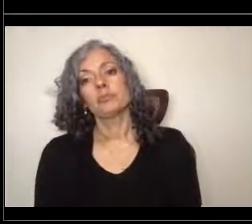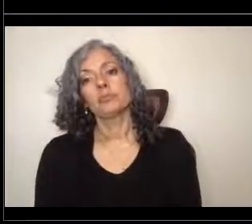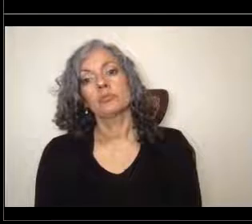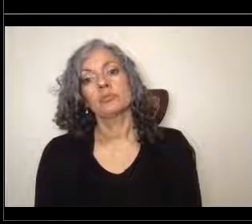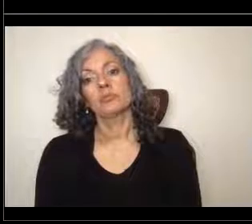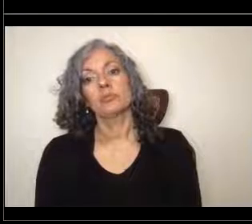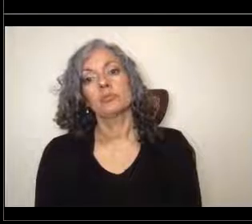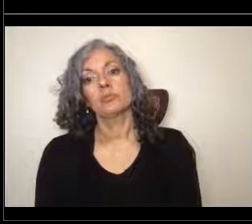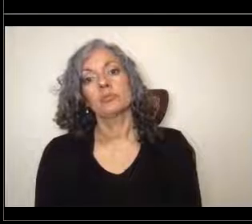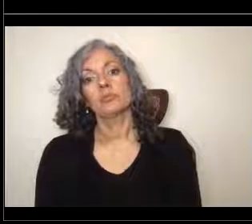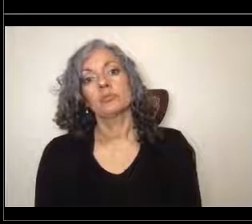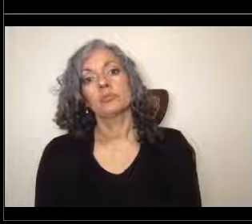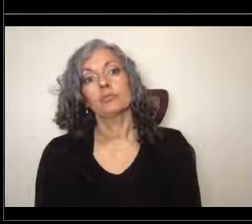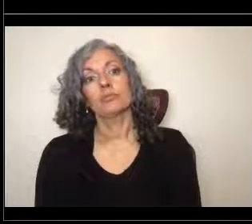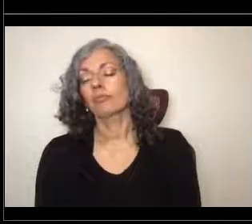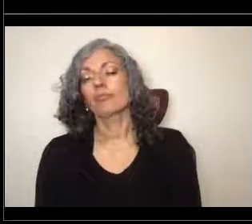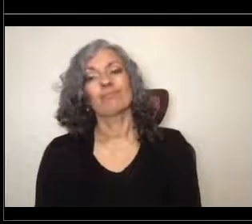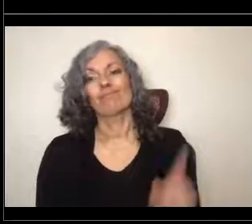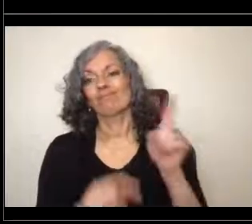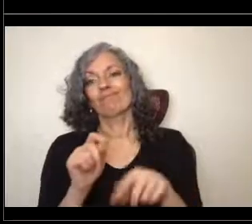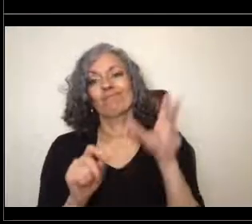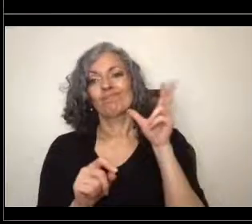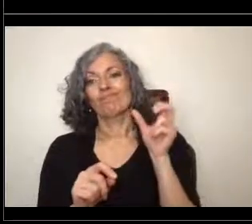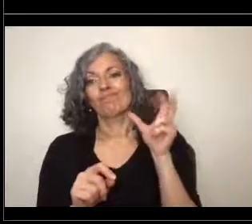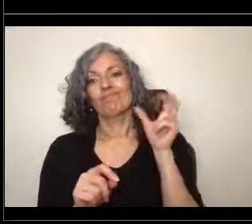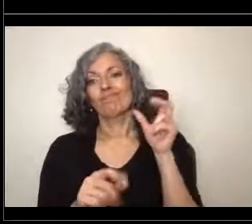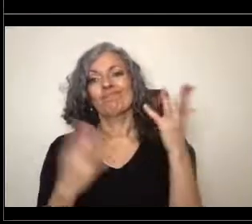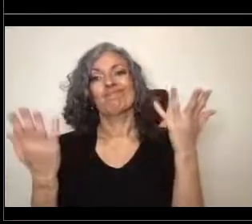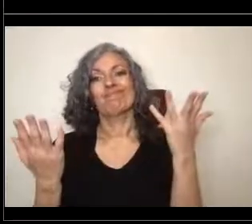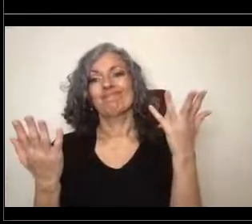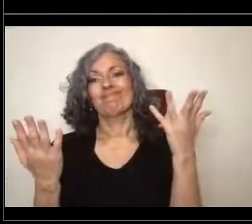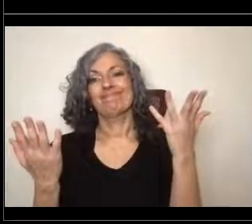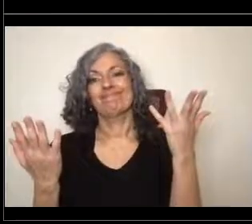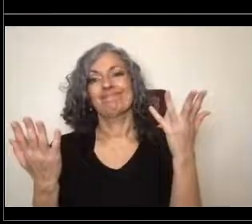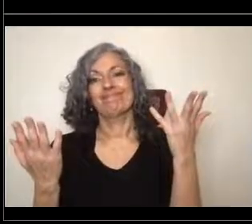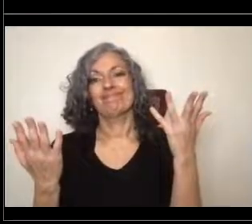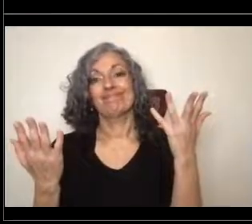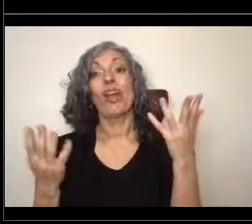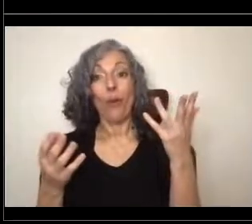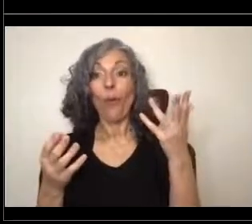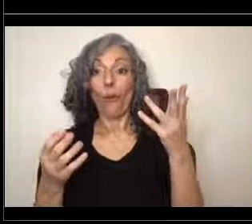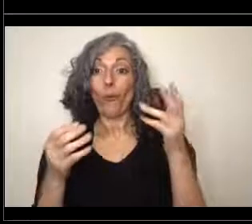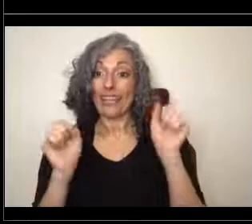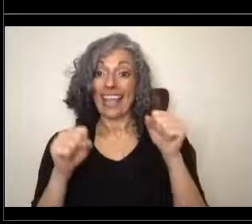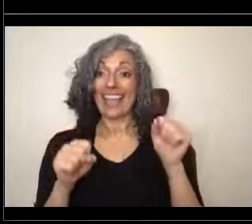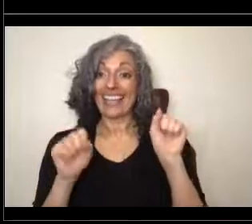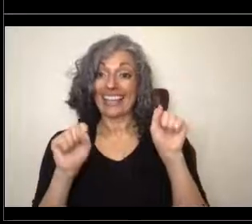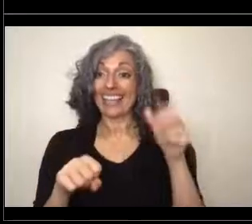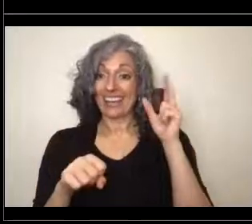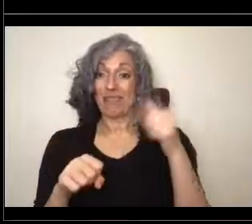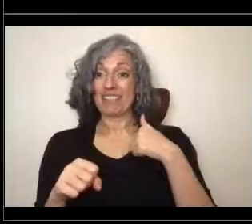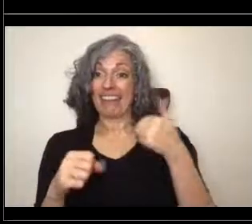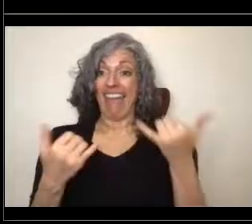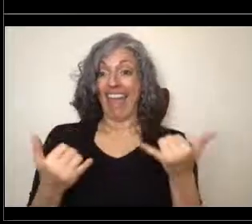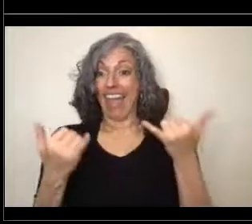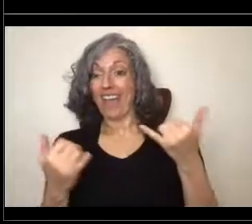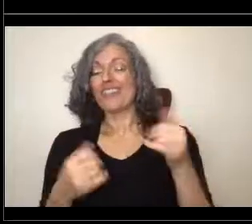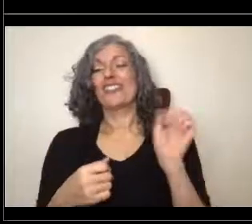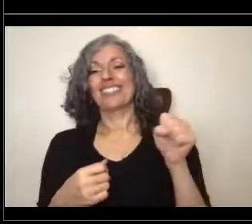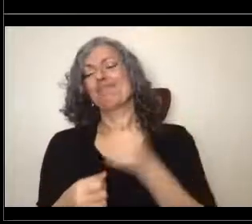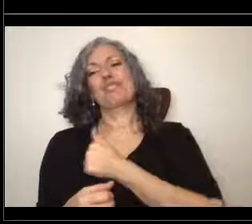Okay, not hearing anything. That is the end of all public comment. Can you hear me now? Can you hear me now? Sorry. Yes. I'm